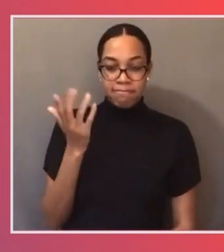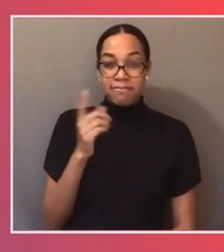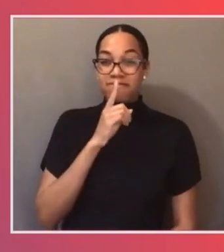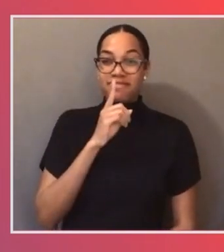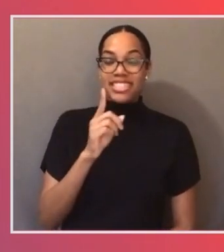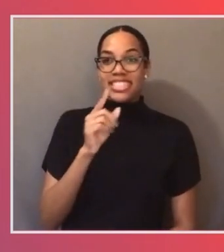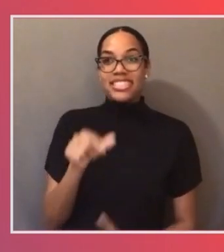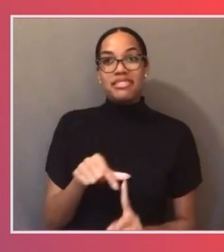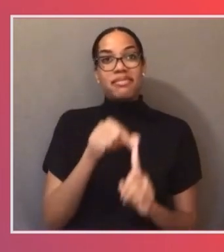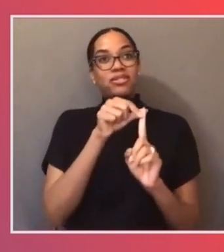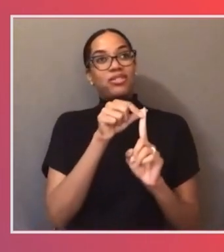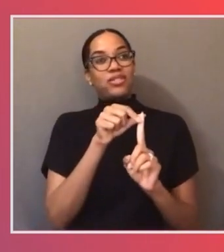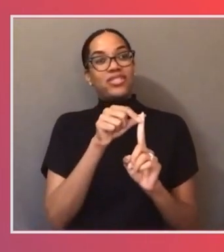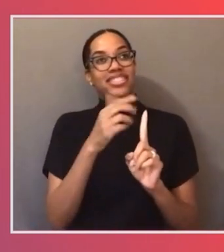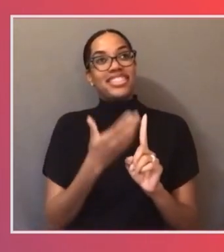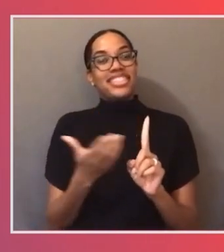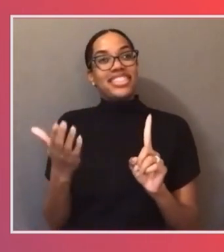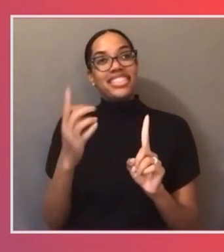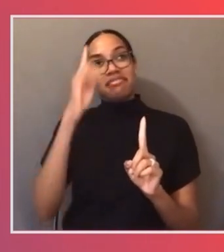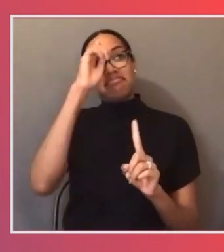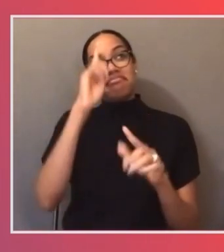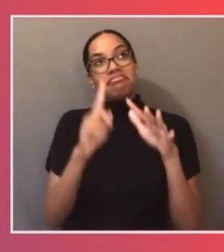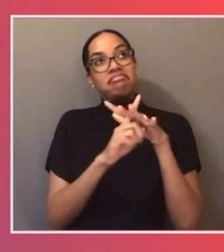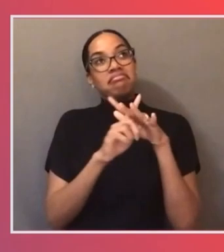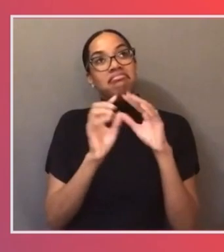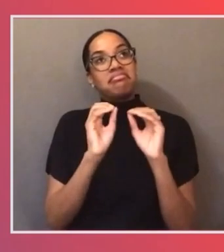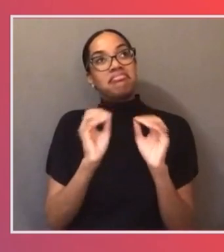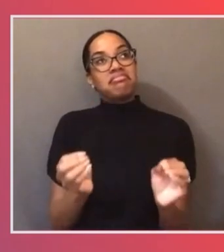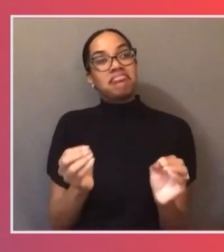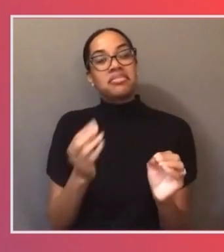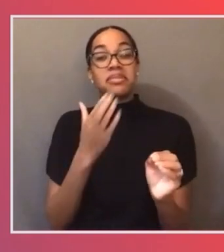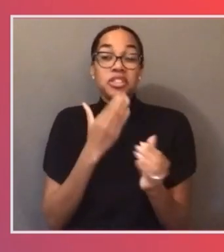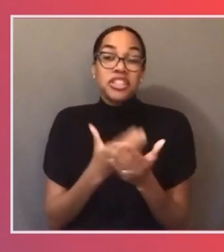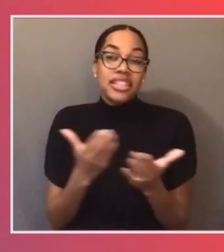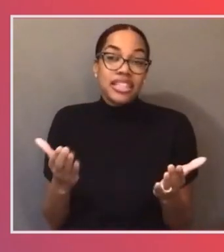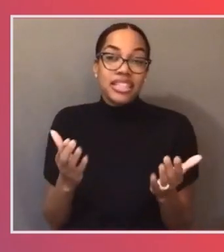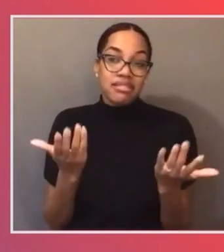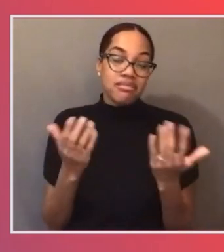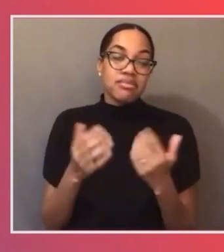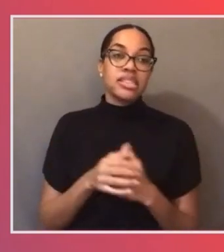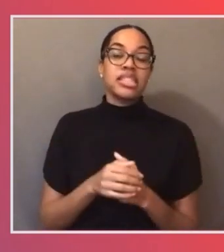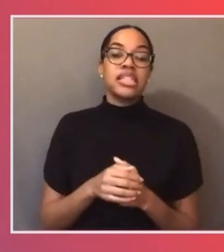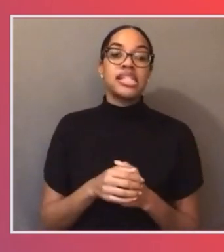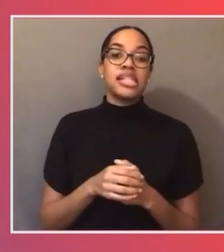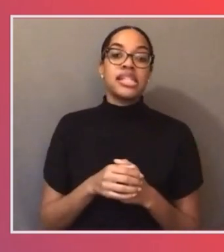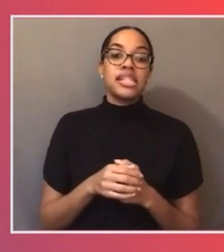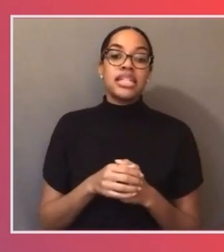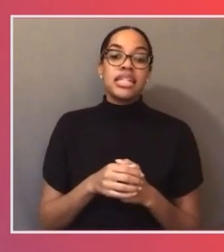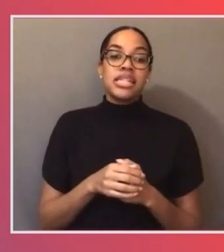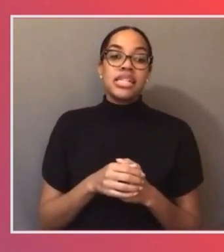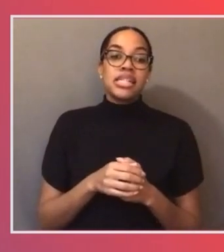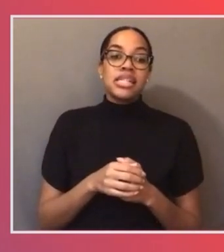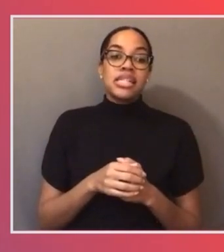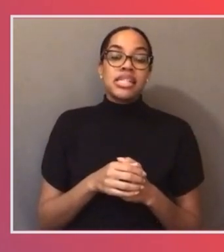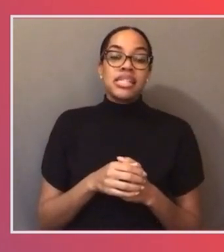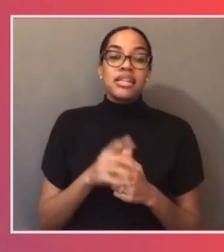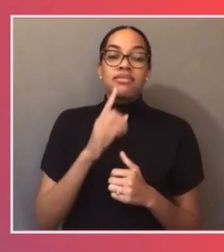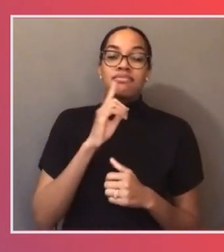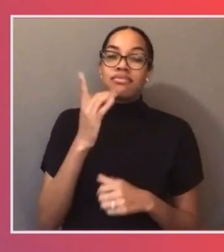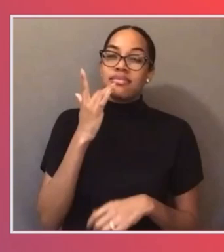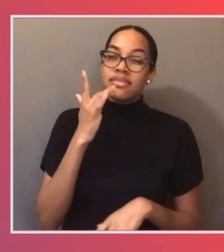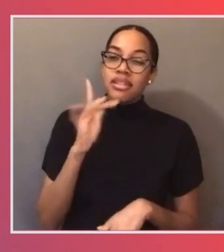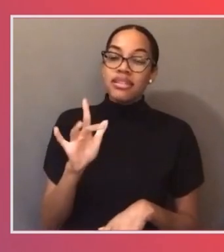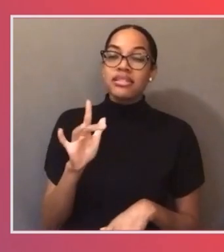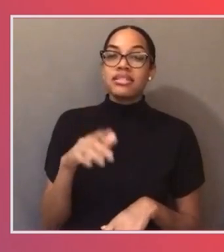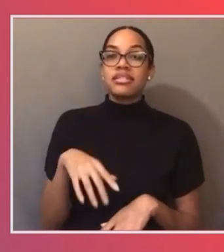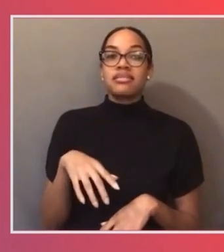which is a good thing. I've been really fortunate to spend a lot of time with my family. I have a 6-year-old